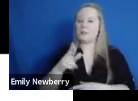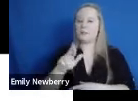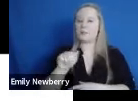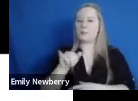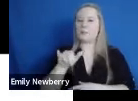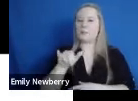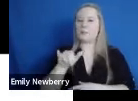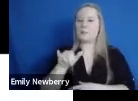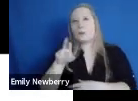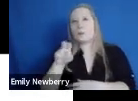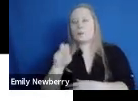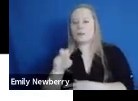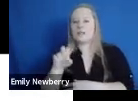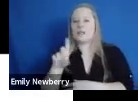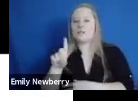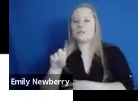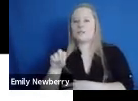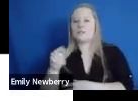And I'll let